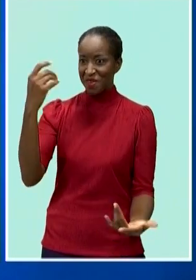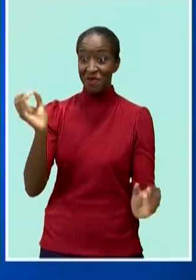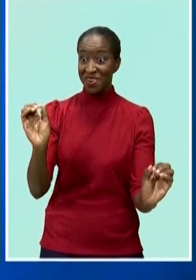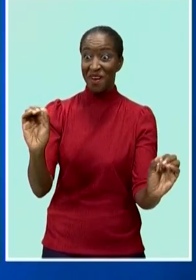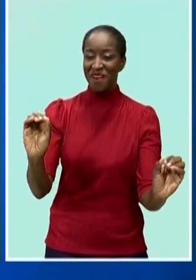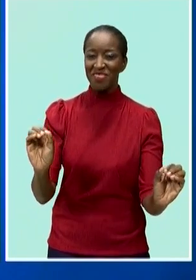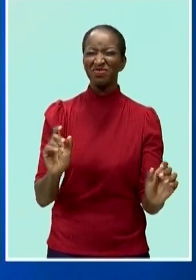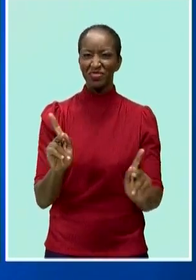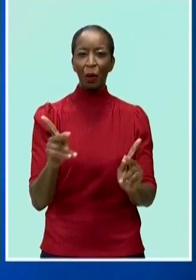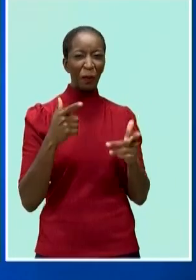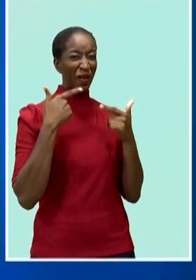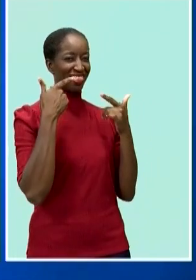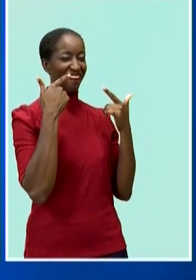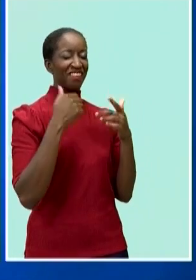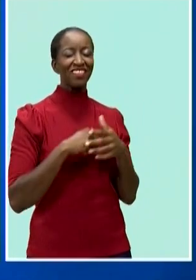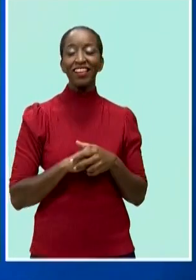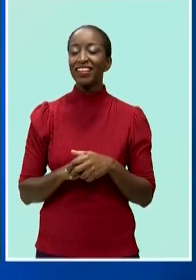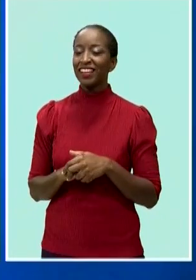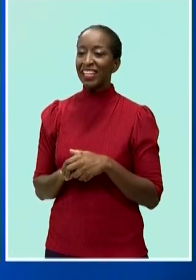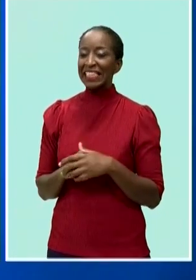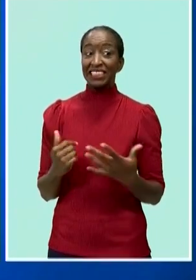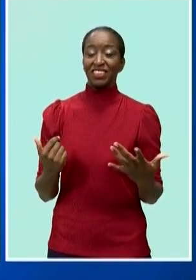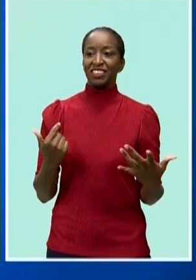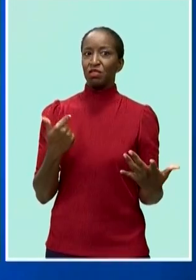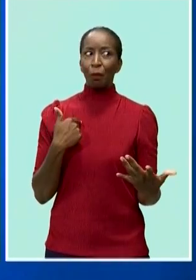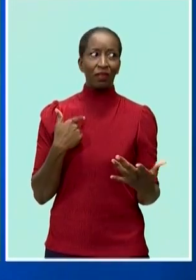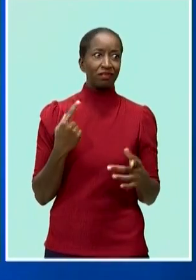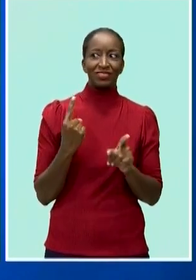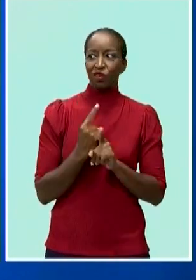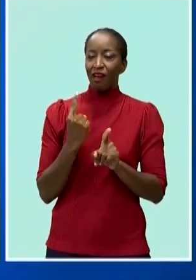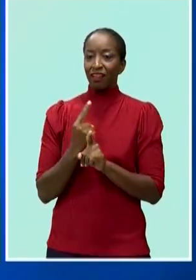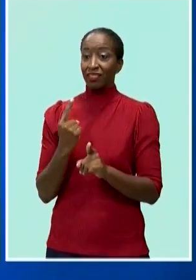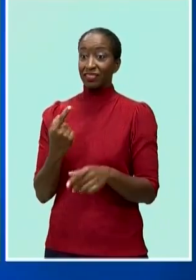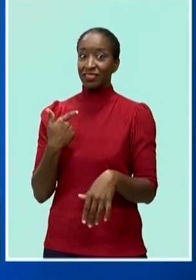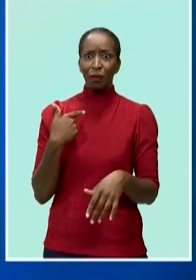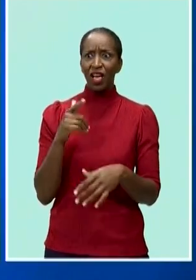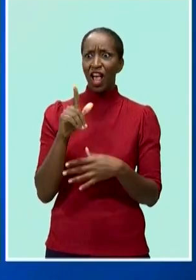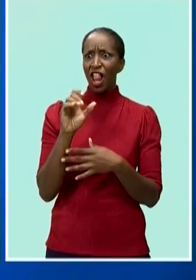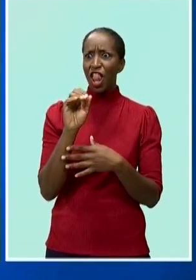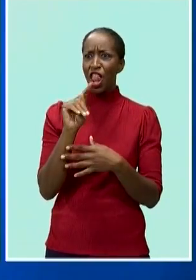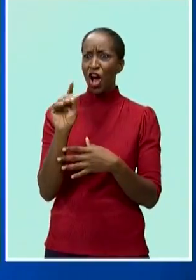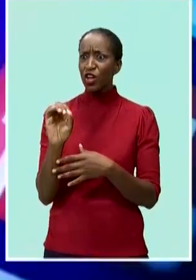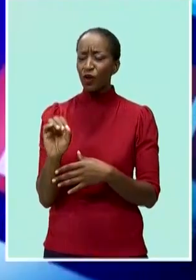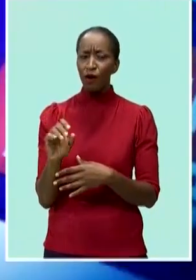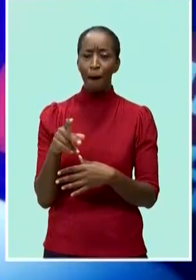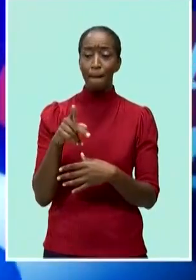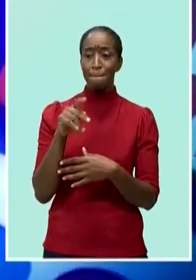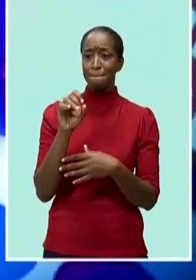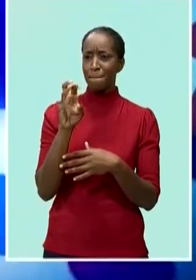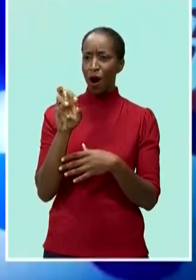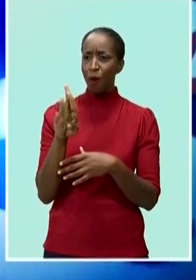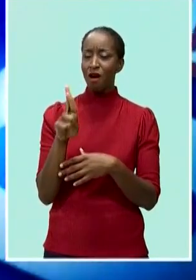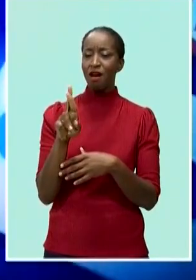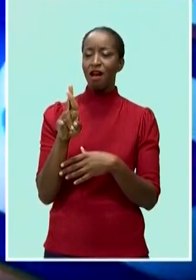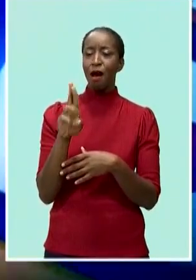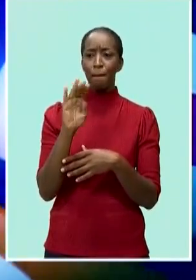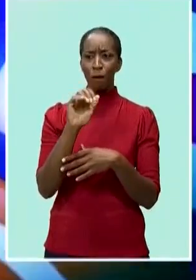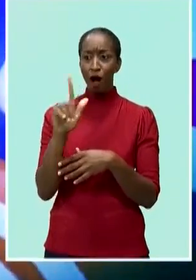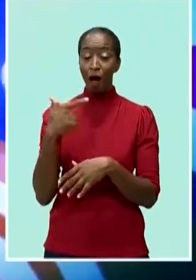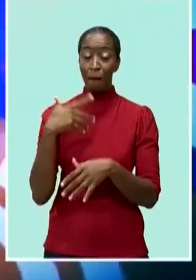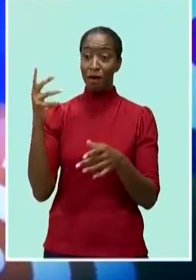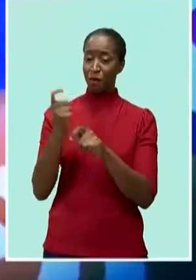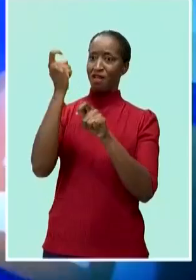I simply just can't believe that an ordinary guy like me could ever win the Powerball. And Manuel has decided